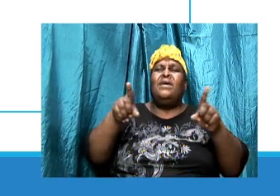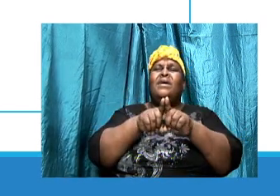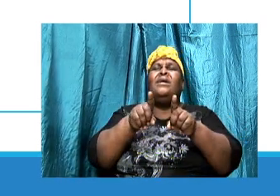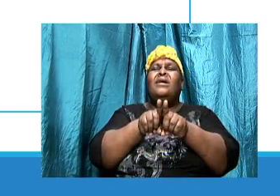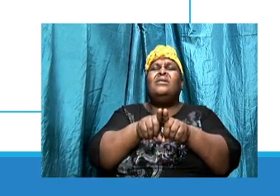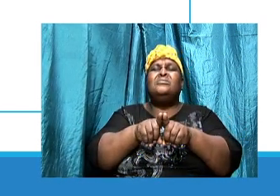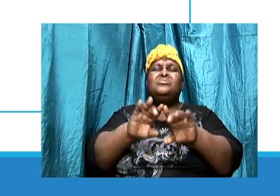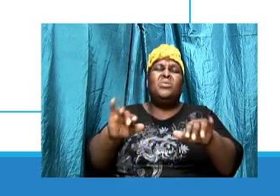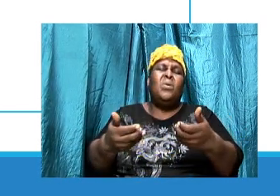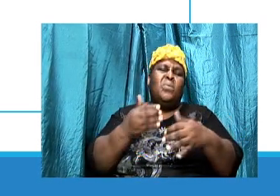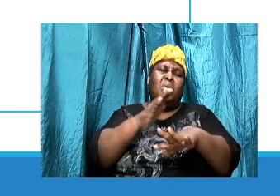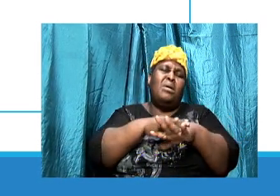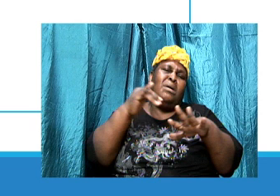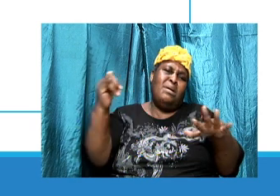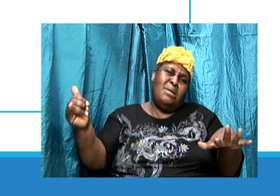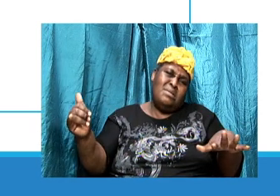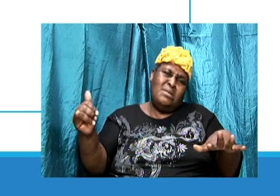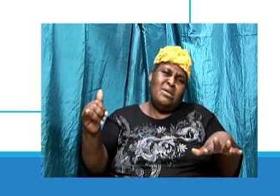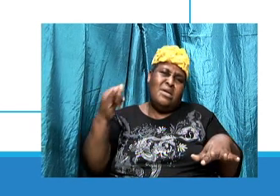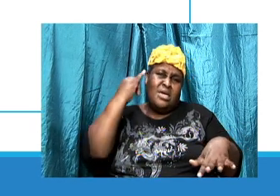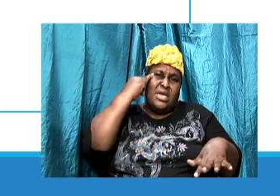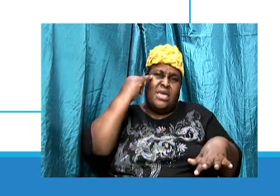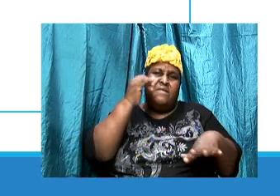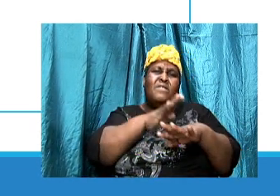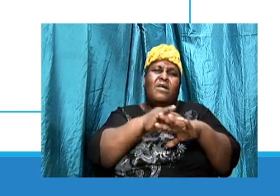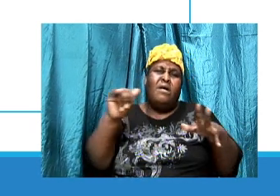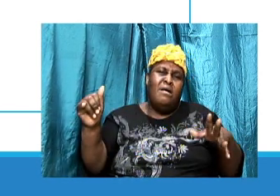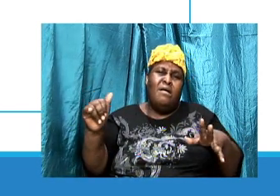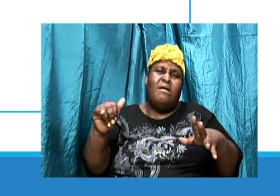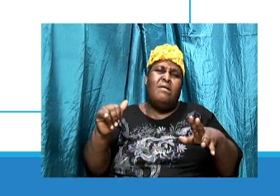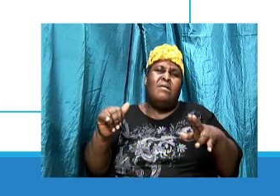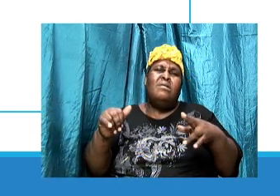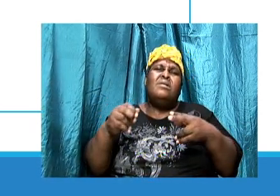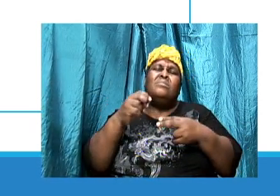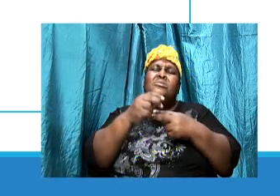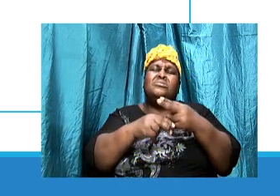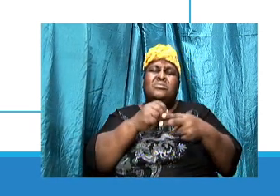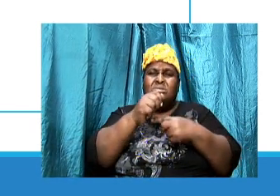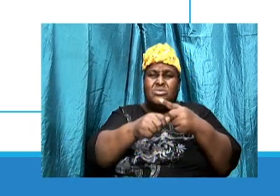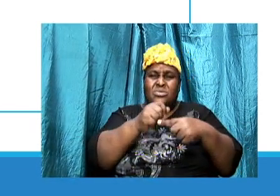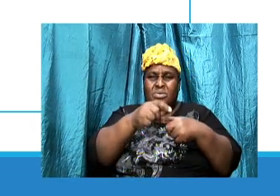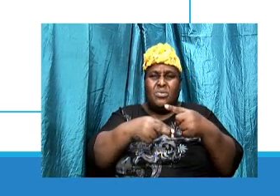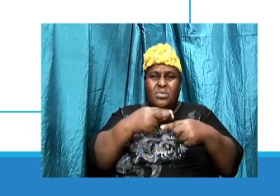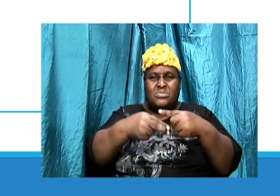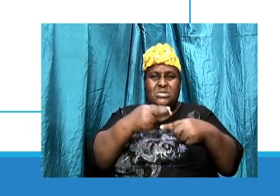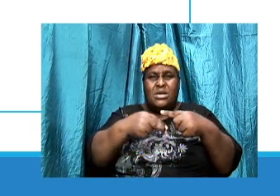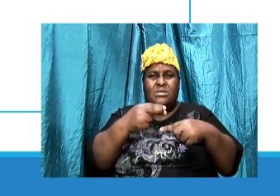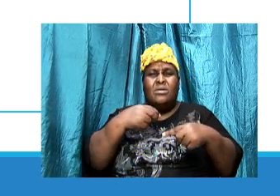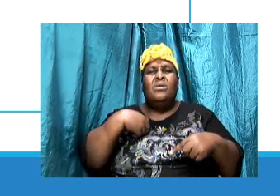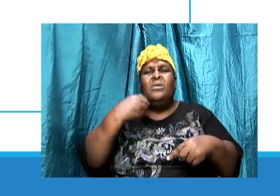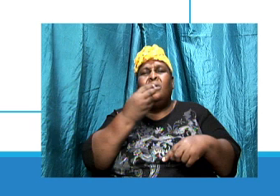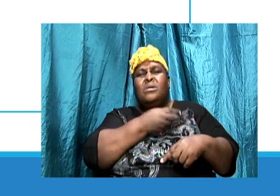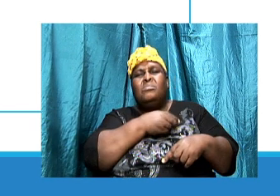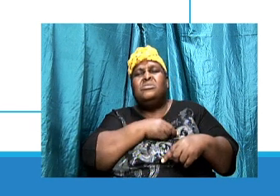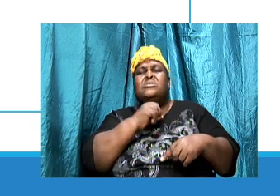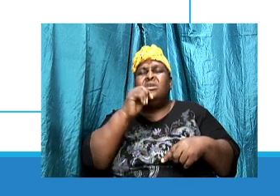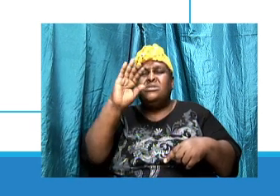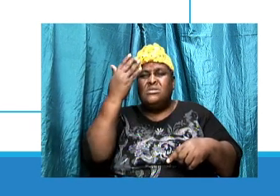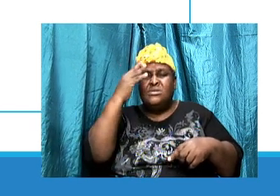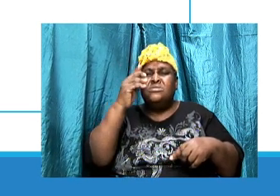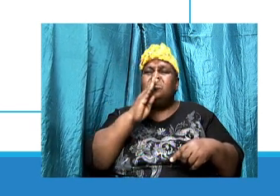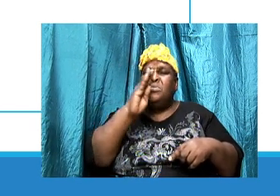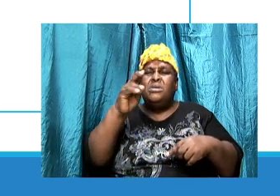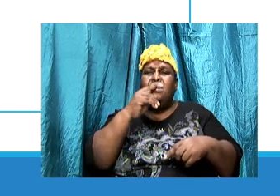are called. He said that if we are called being circumcised, you know, we shouldn't seek to be